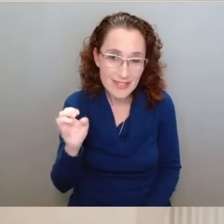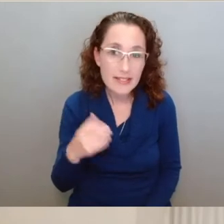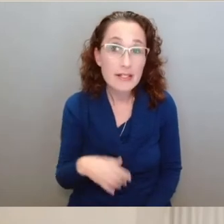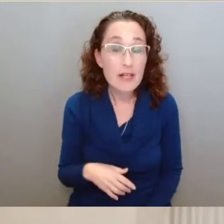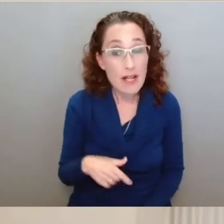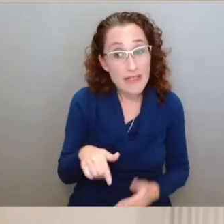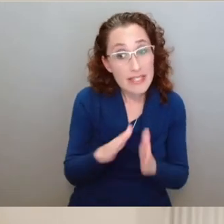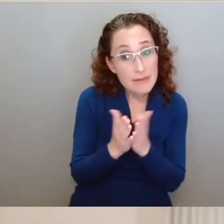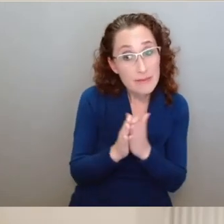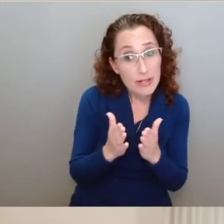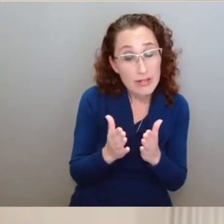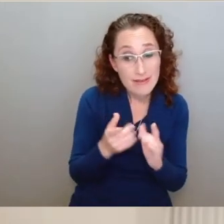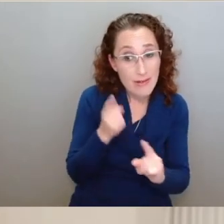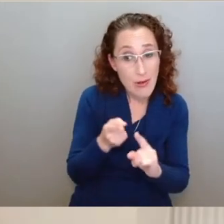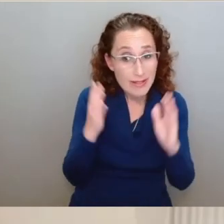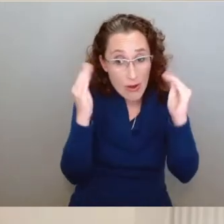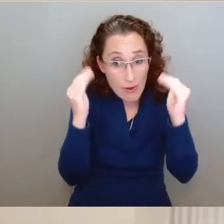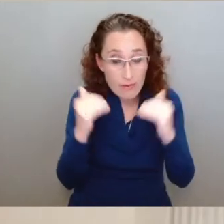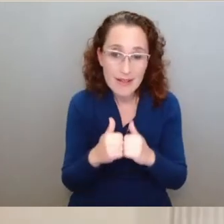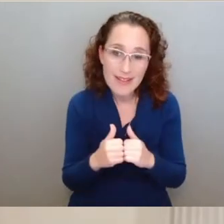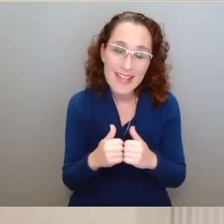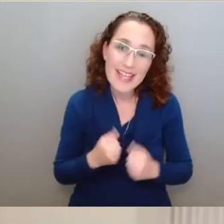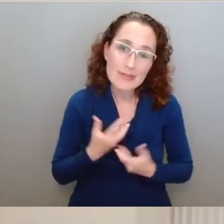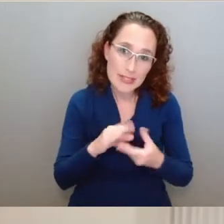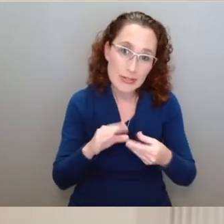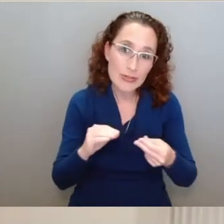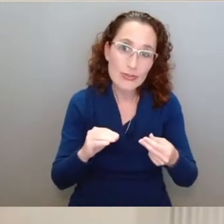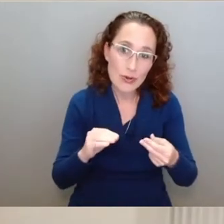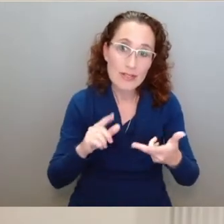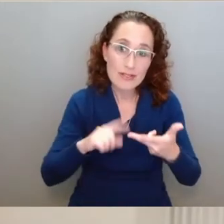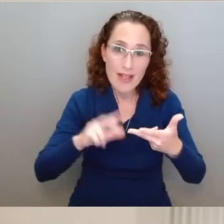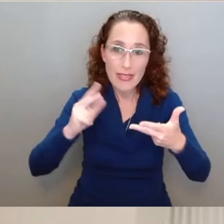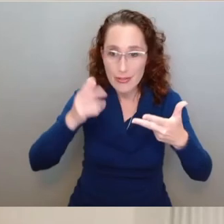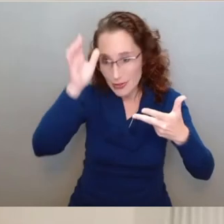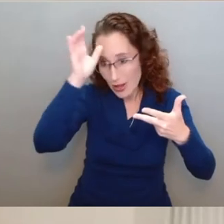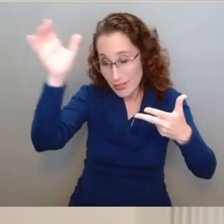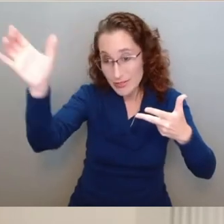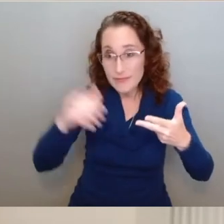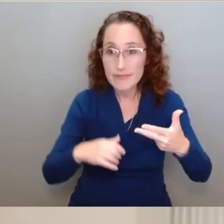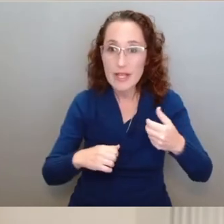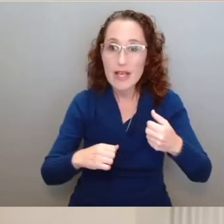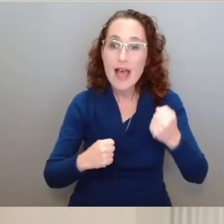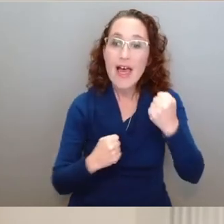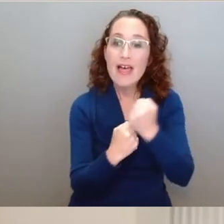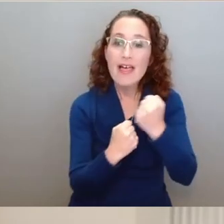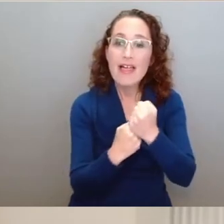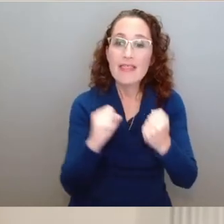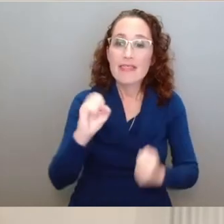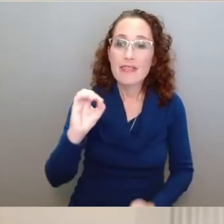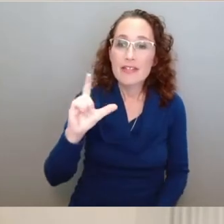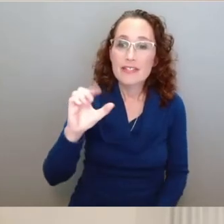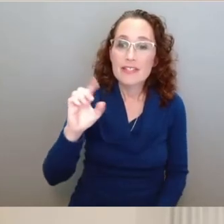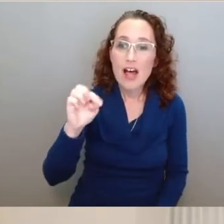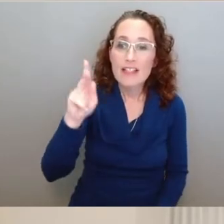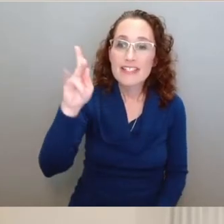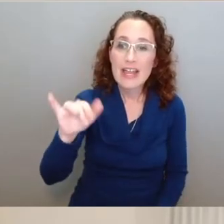tells stories of people doing just that. And that's a third concept in the book, the idea of the solidarity dividend. It's these